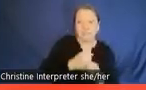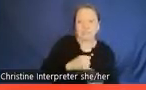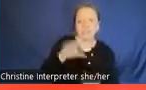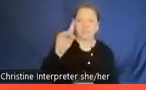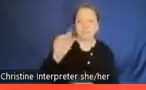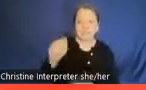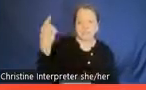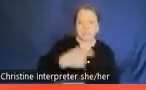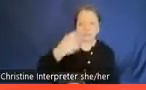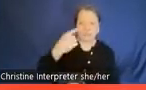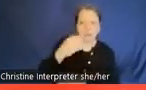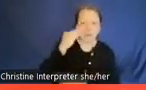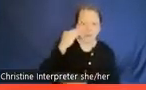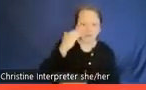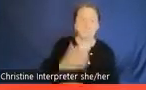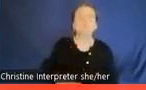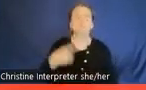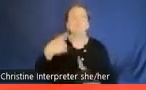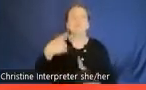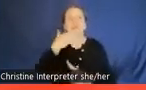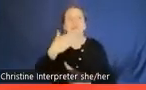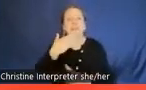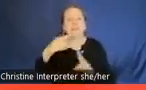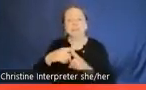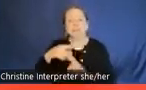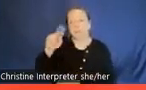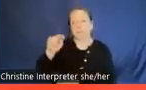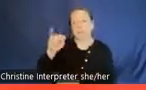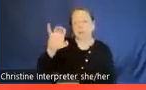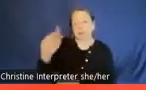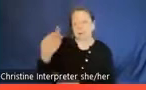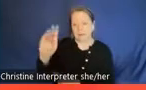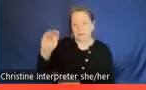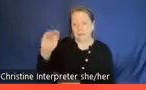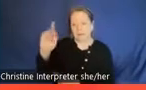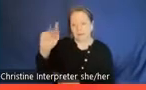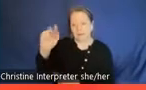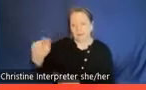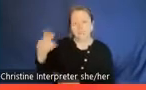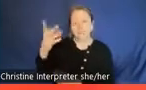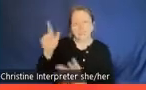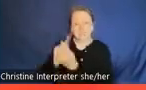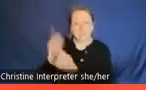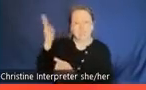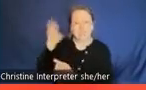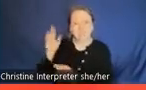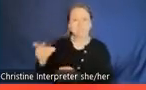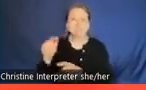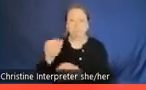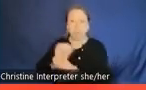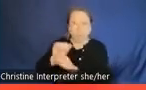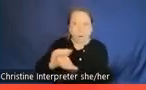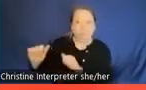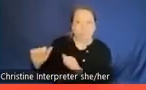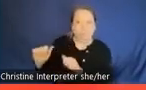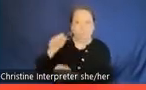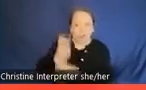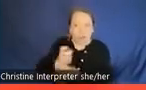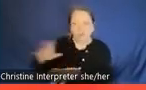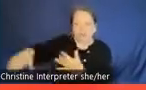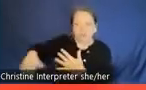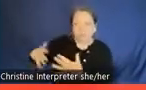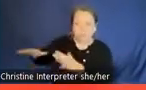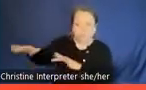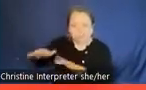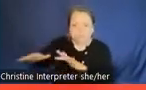very special thank you to our event coordinator, Nick Moreland, who you met at the top, who has done all the behind the scenes work to ensure that we have a great